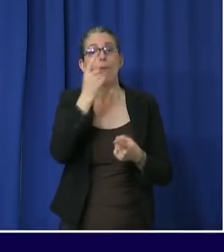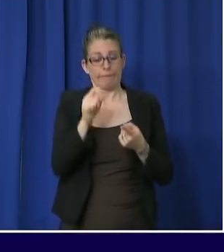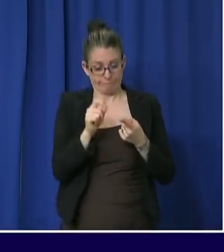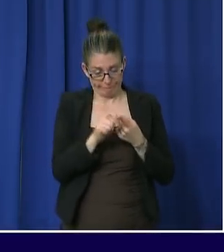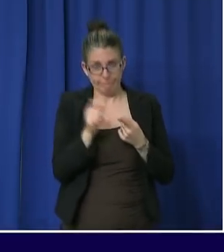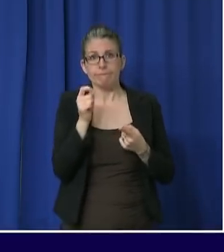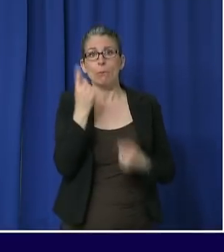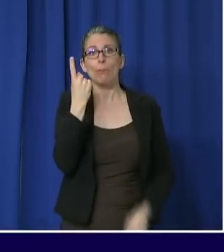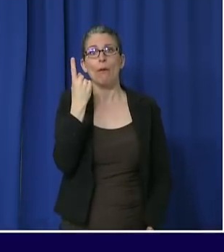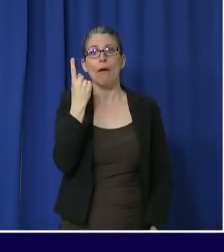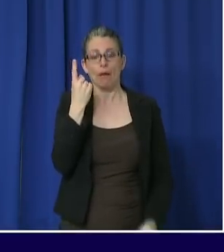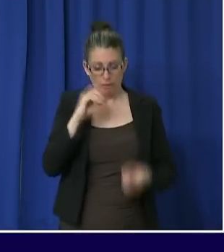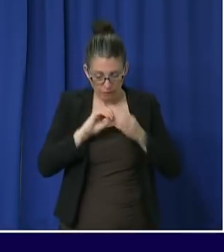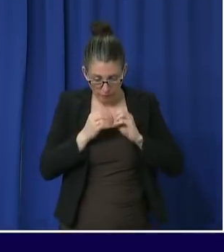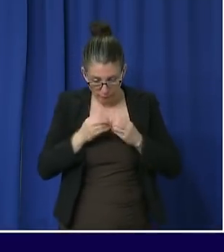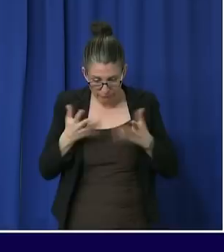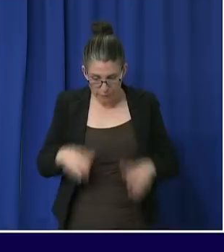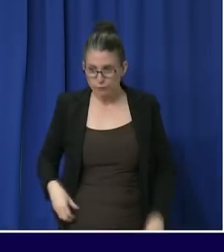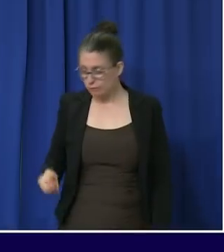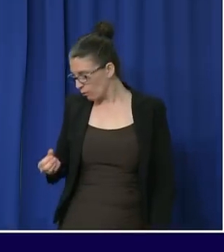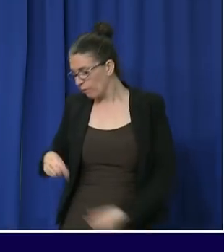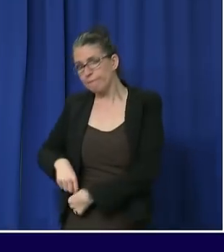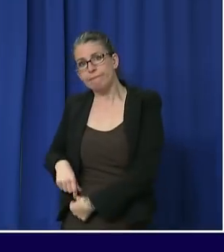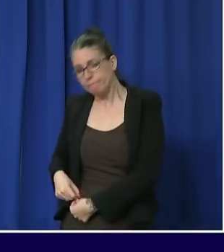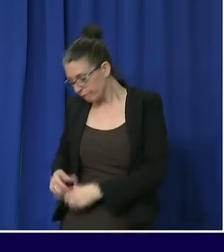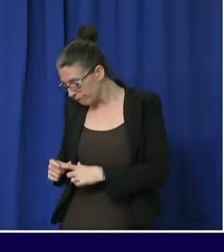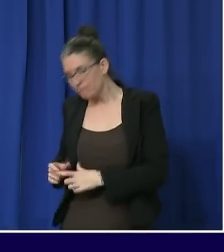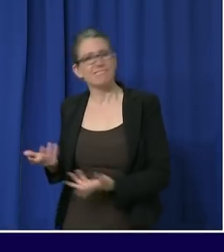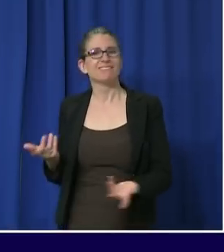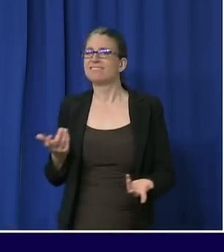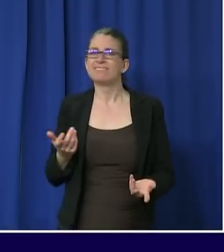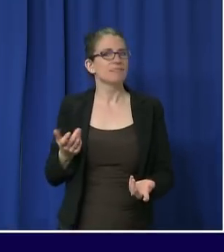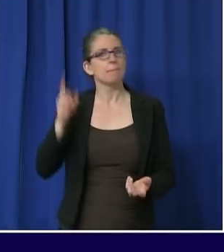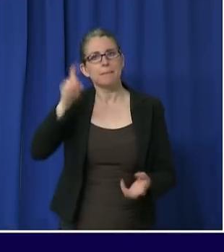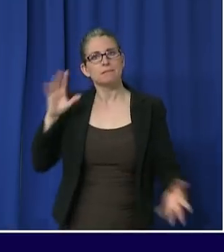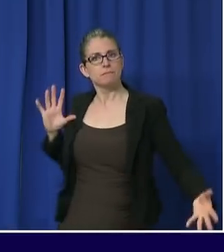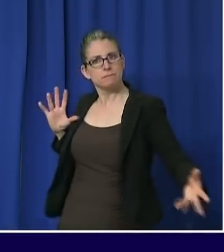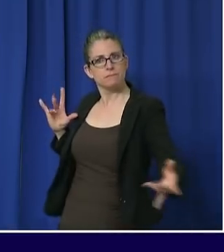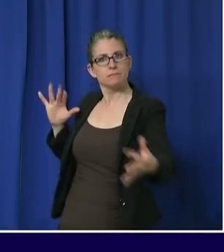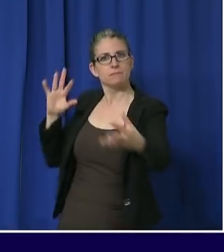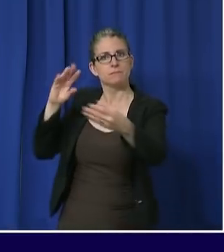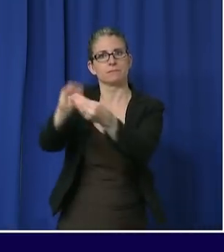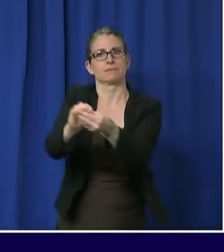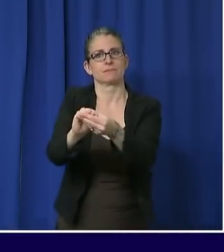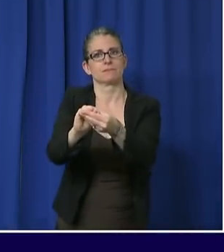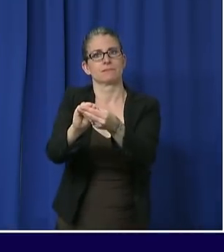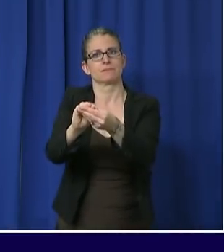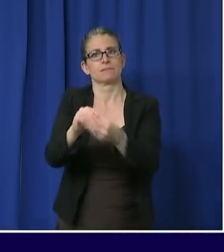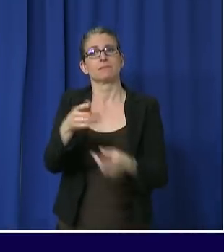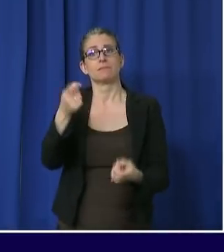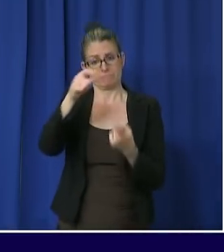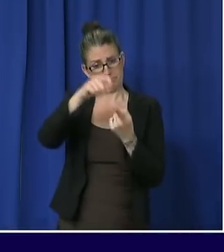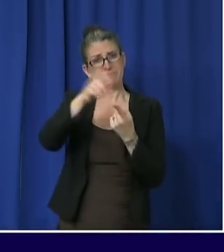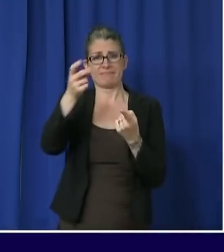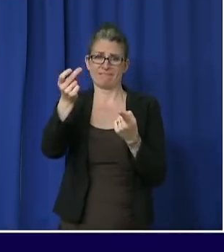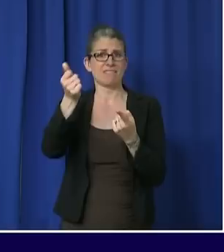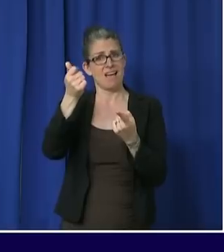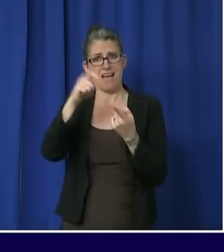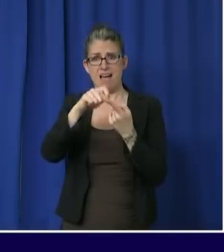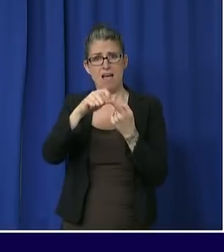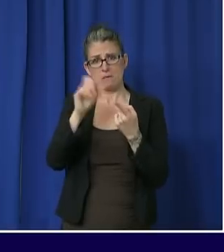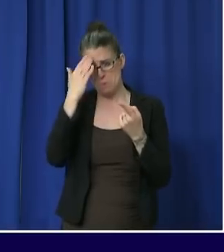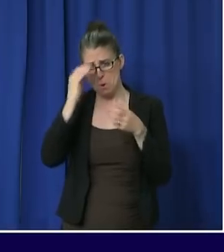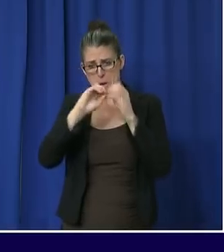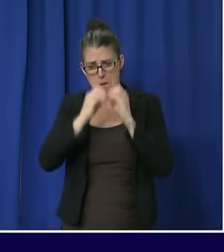threshold, because we already know the test is pretty widespread and easy to do. But for other tests that are a little bit more